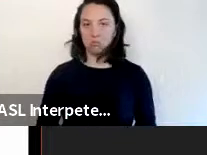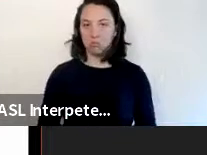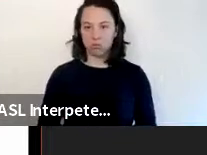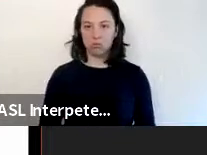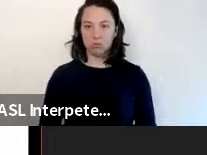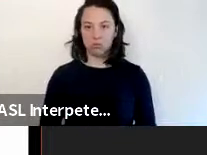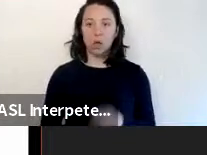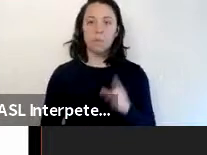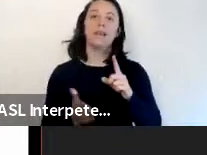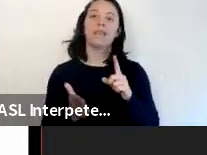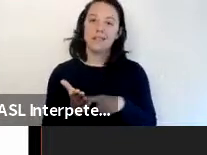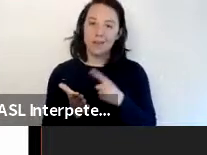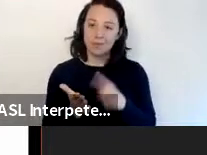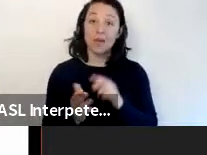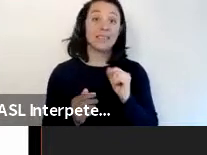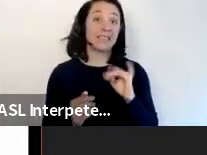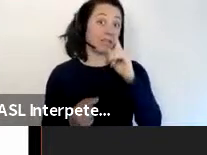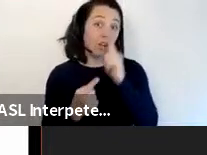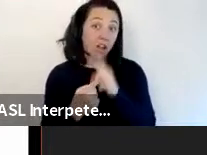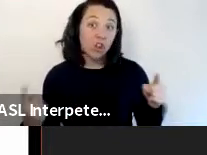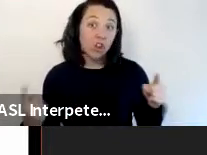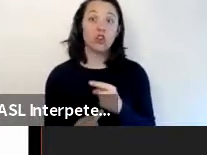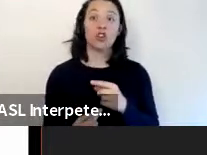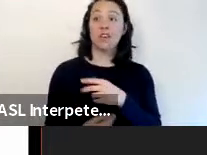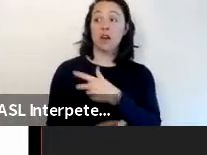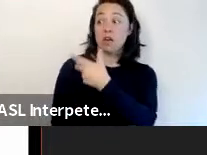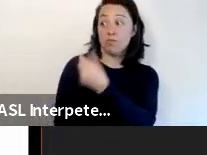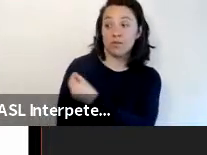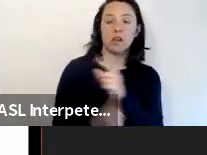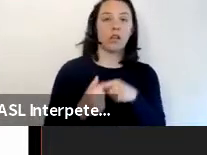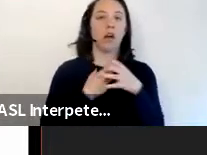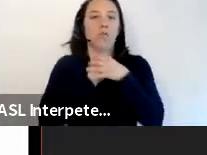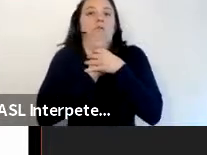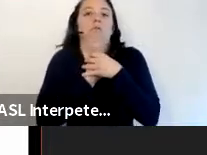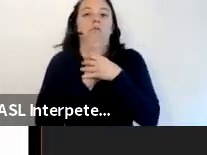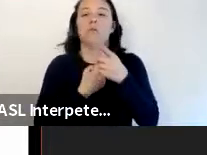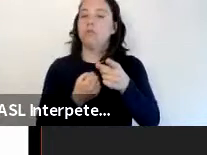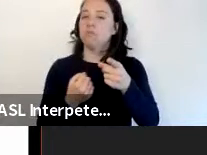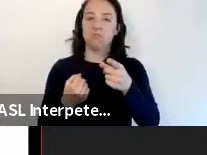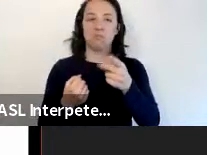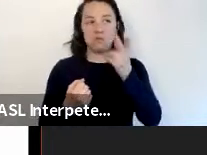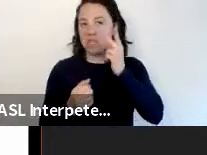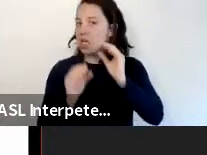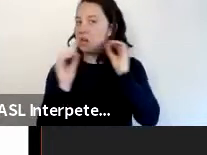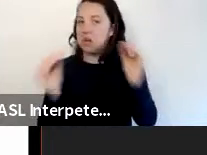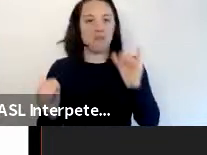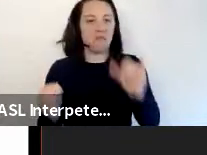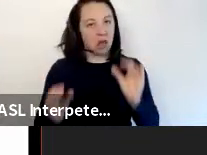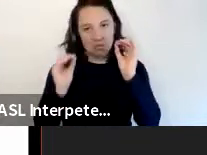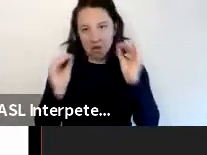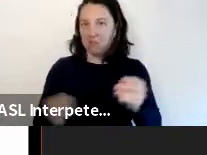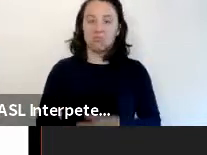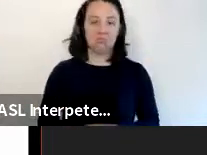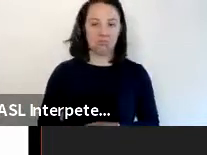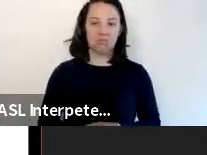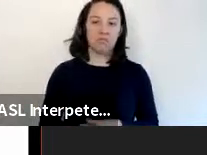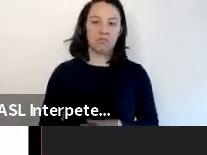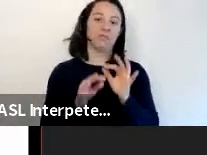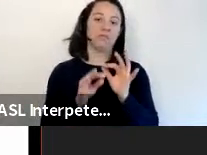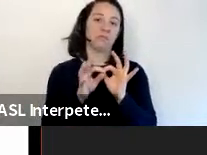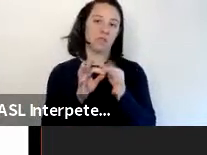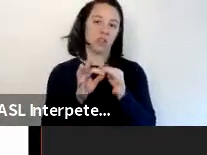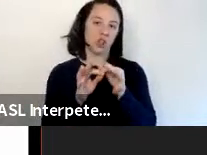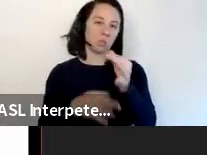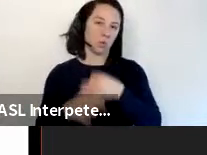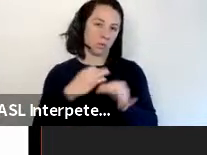throat closes down, you can't breathe, type of reactions. We have not experienced any of those just yet. There's a mechanism